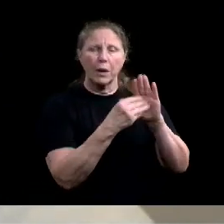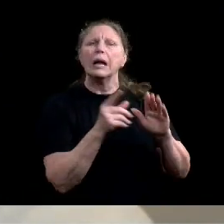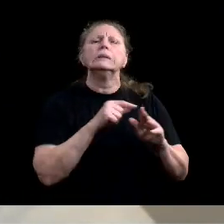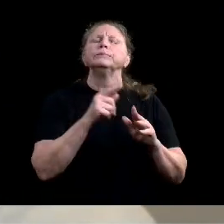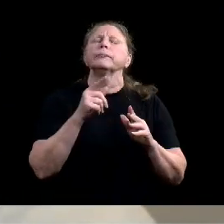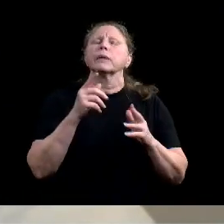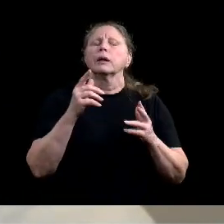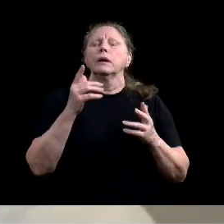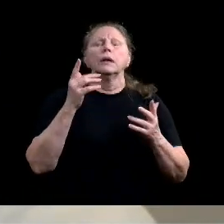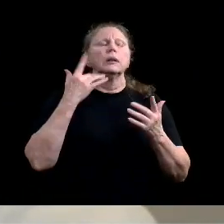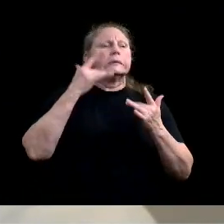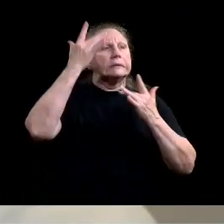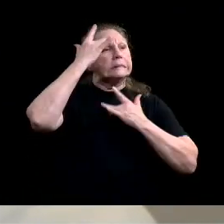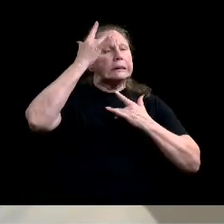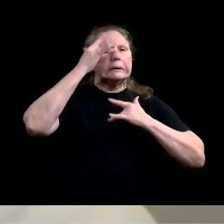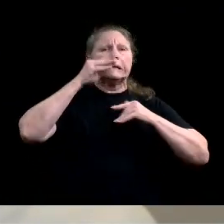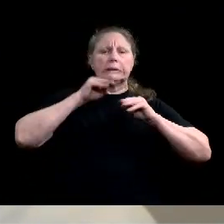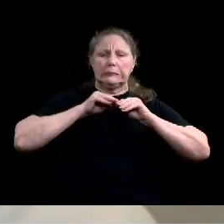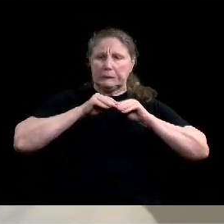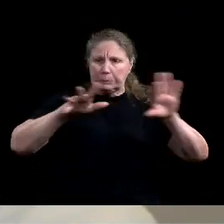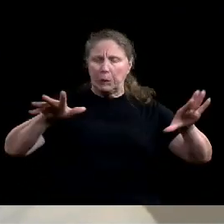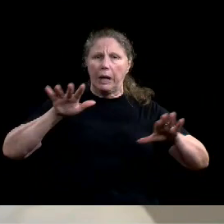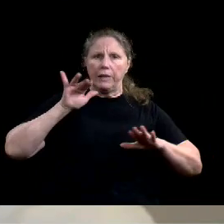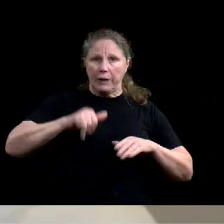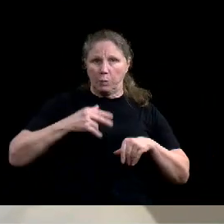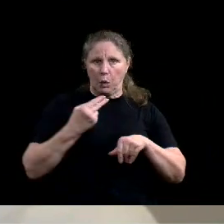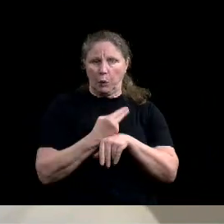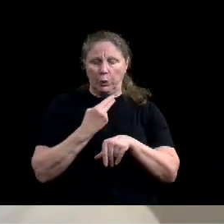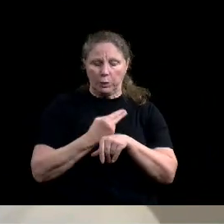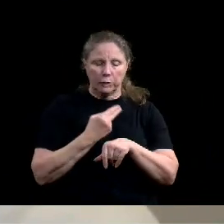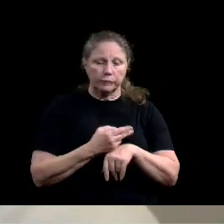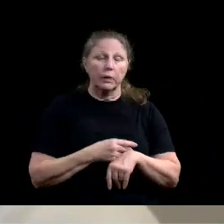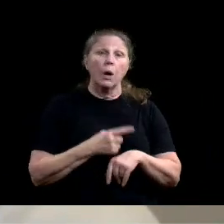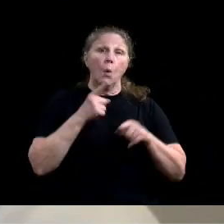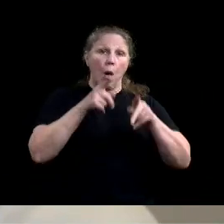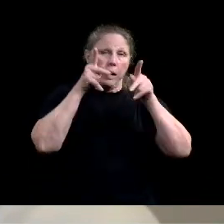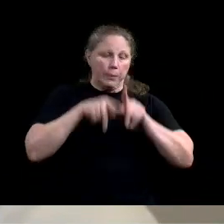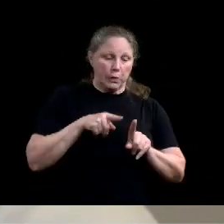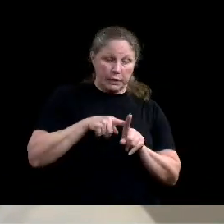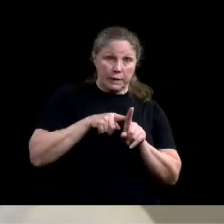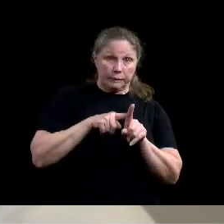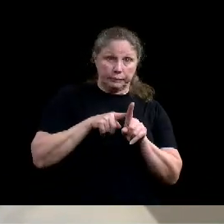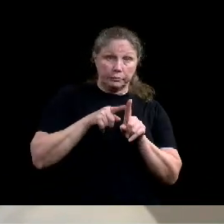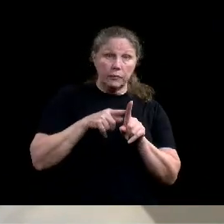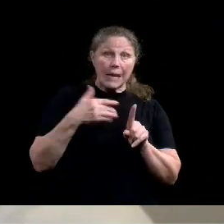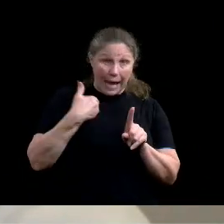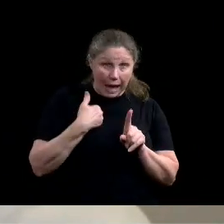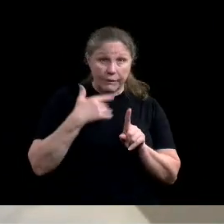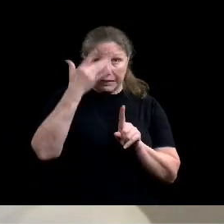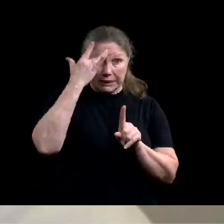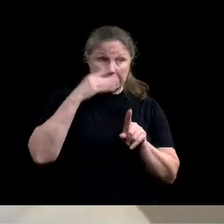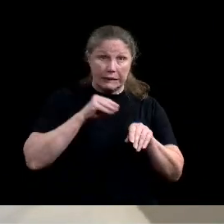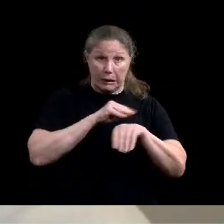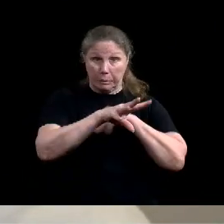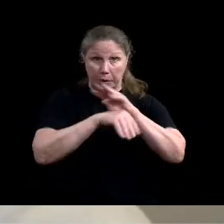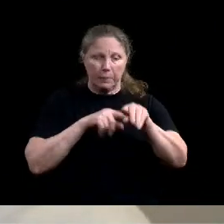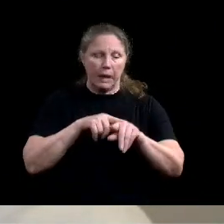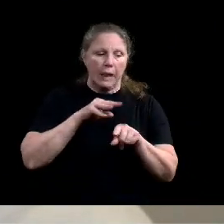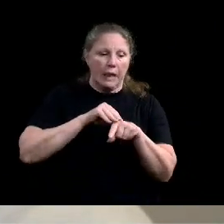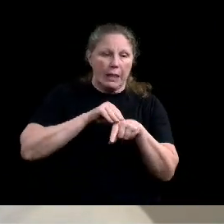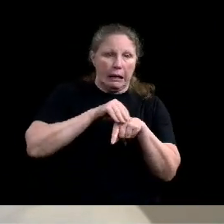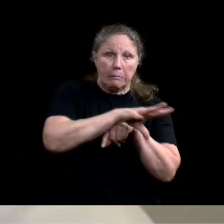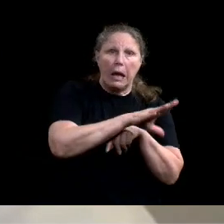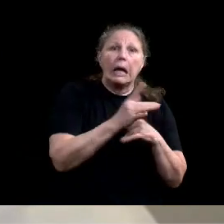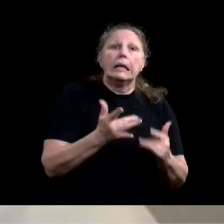one contagious person, how many others are they likely to infect. So if you